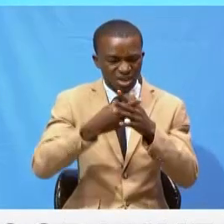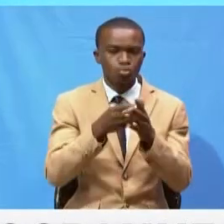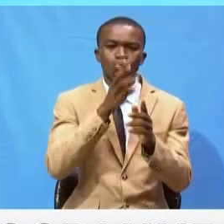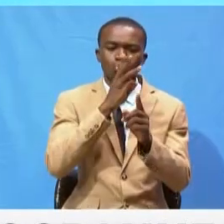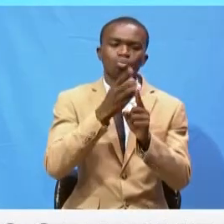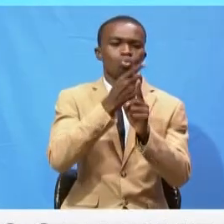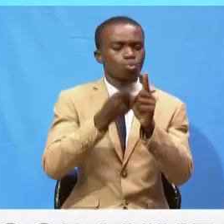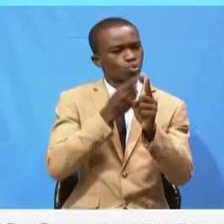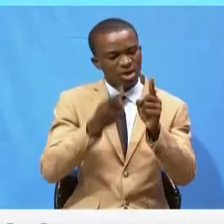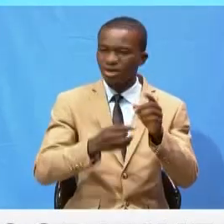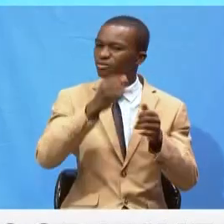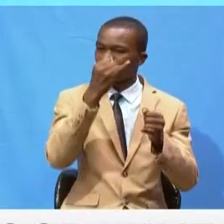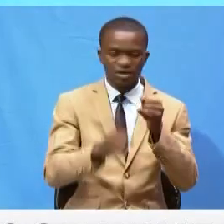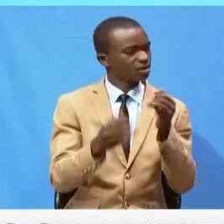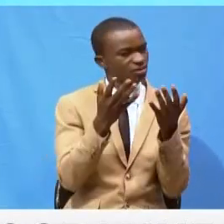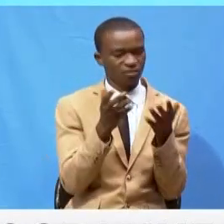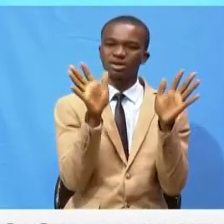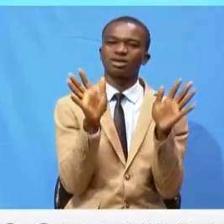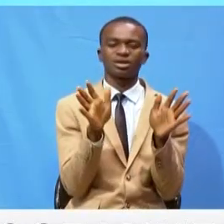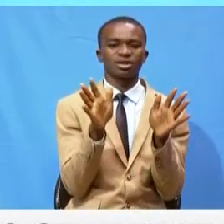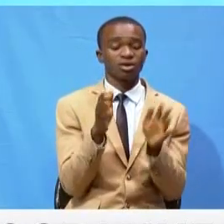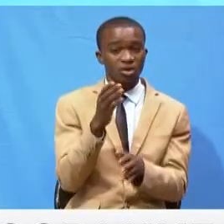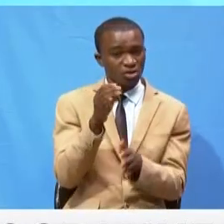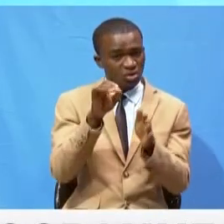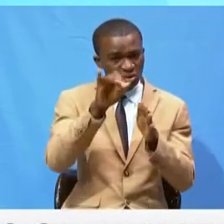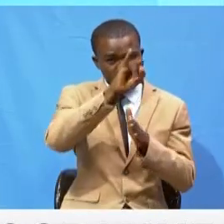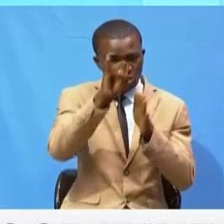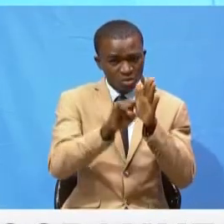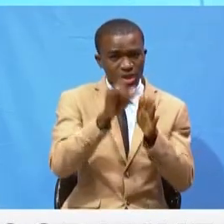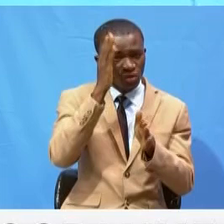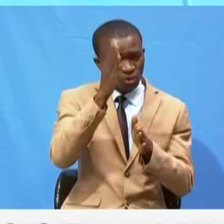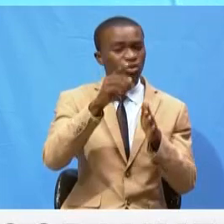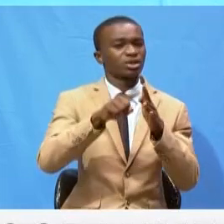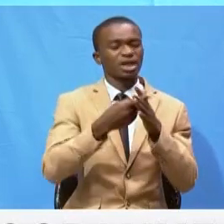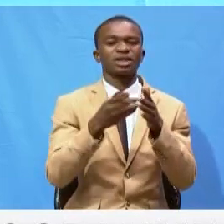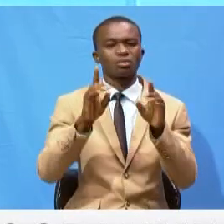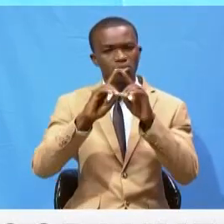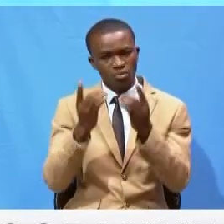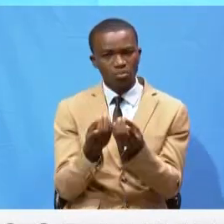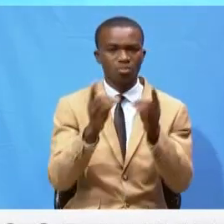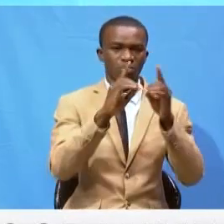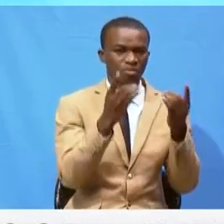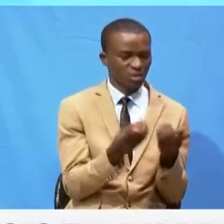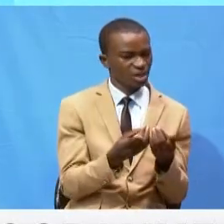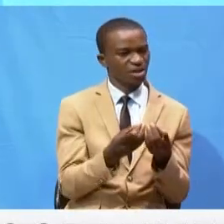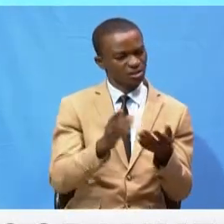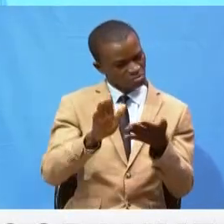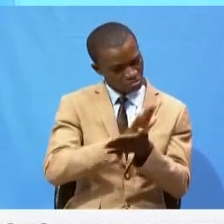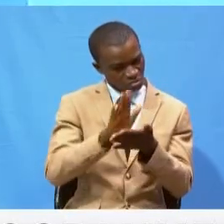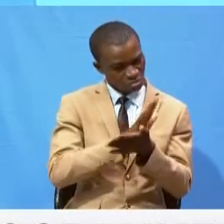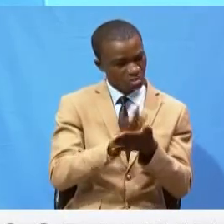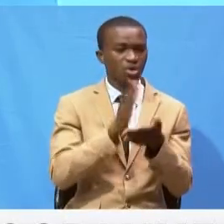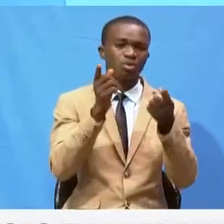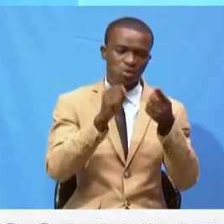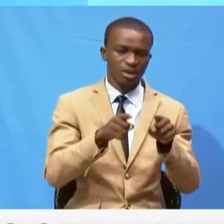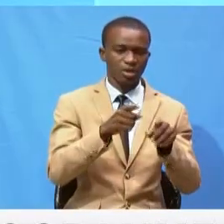has since been concluded, with the imports likely to arrive in the district in early May.